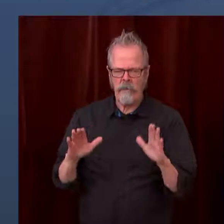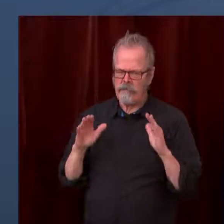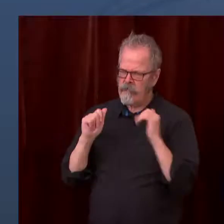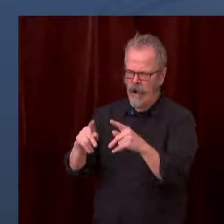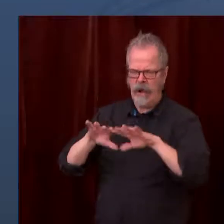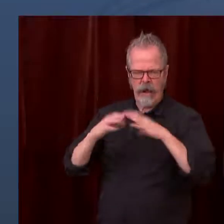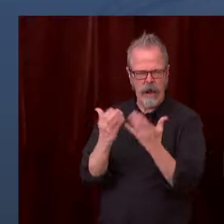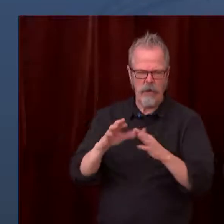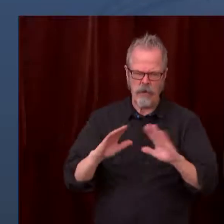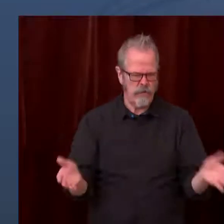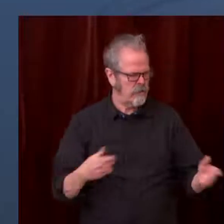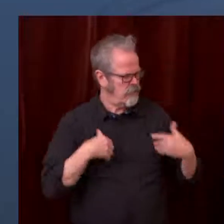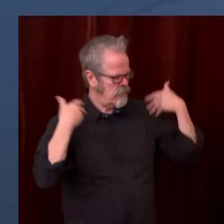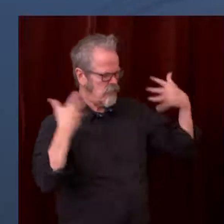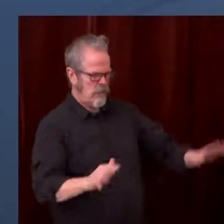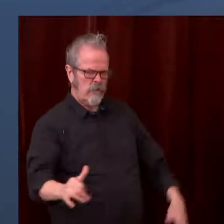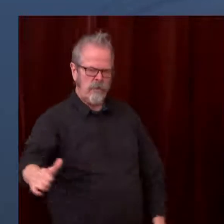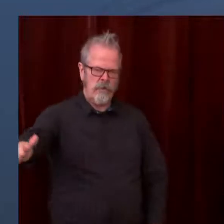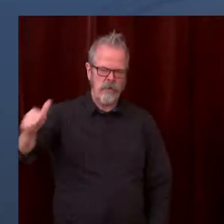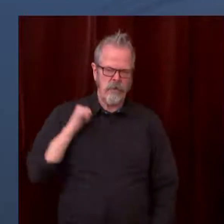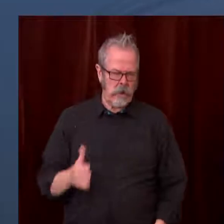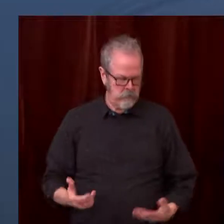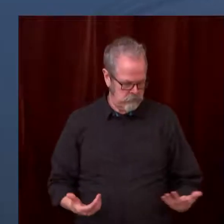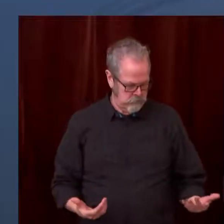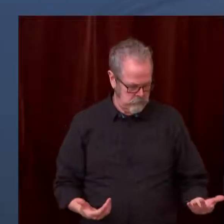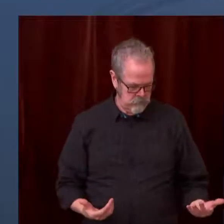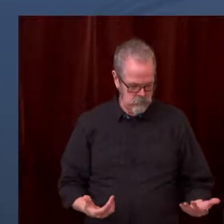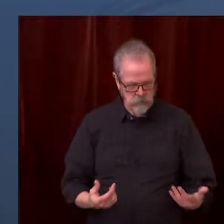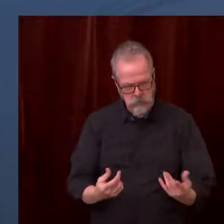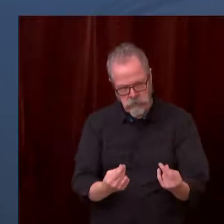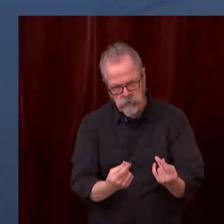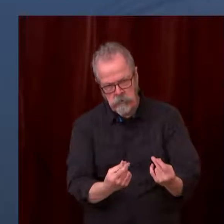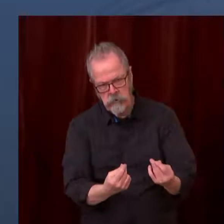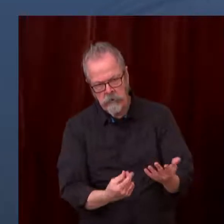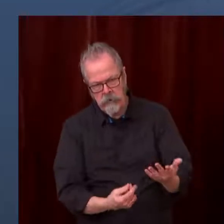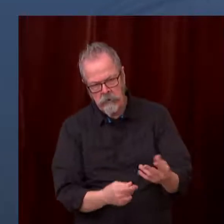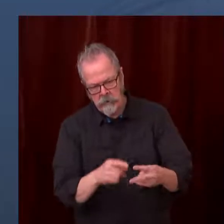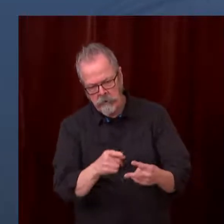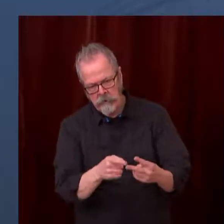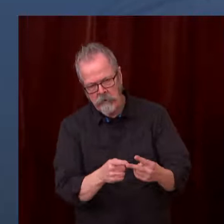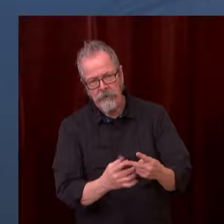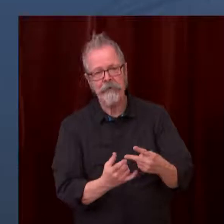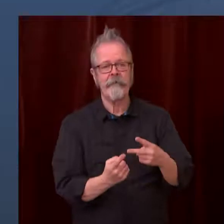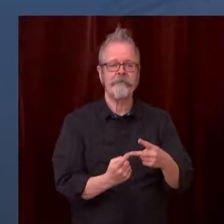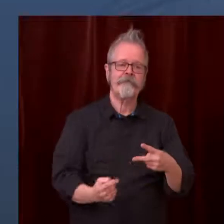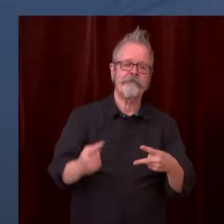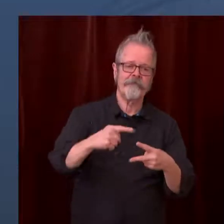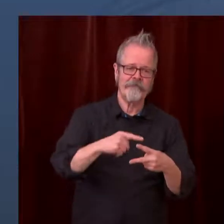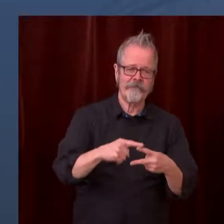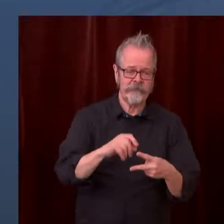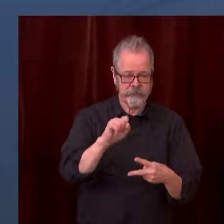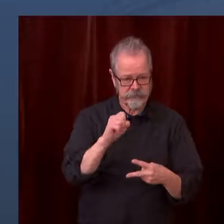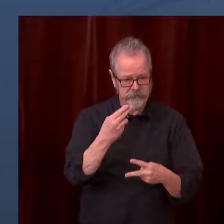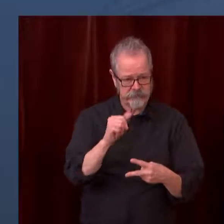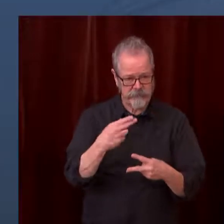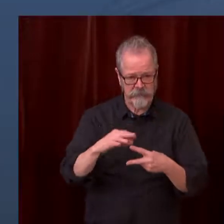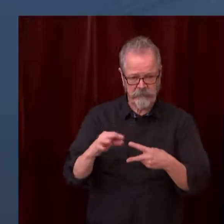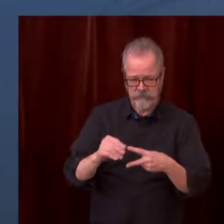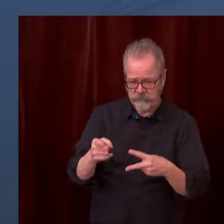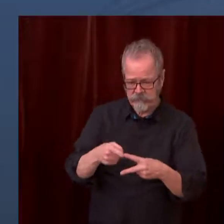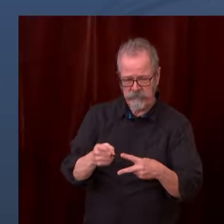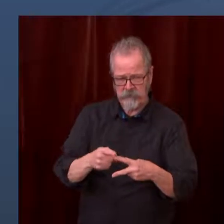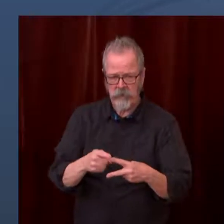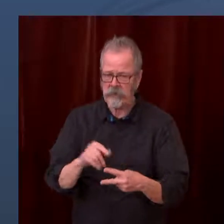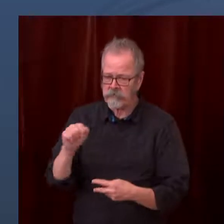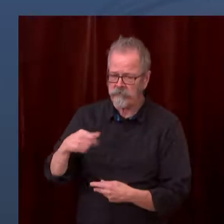So yeah, you know, I would say there are a few things that we've already been doing and we're continuing to do, and really also